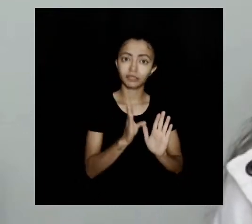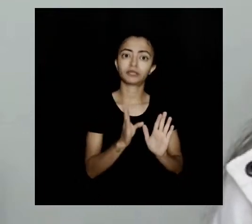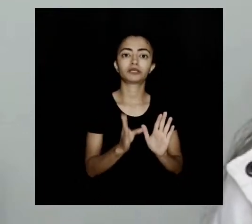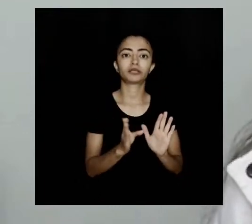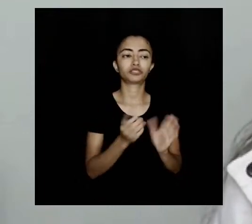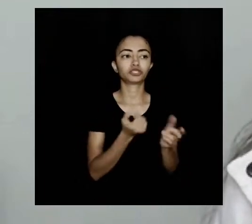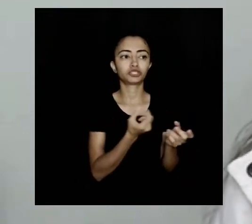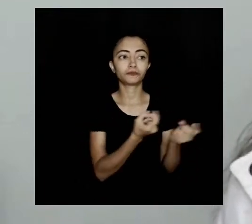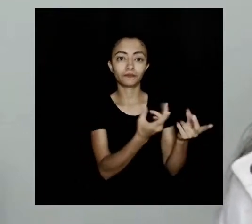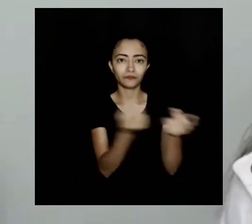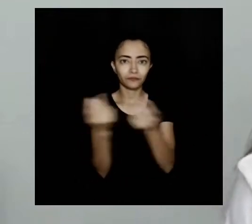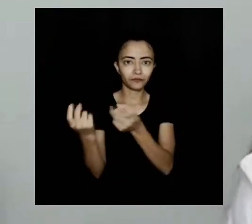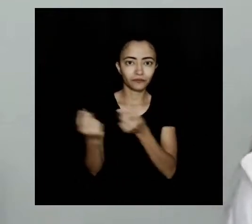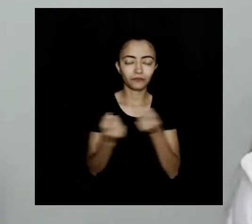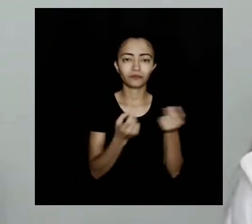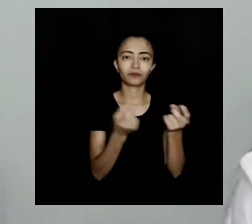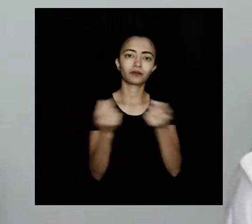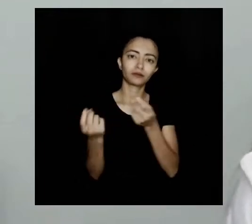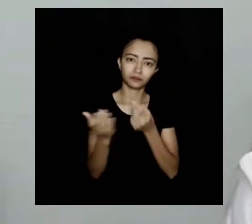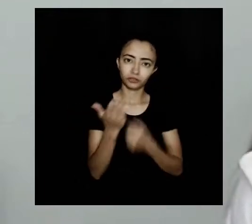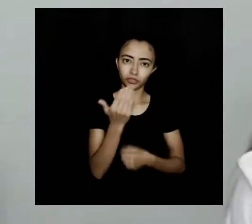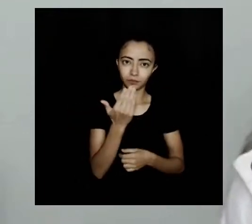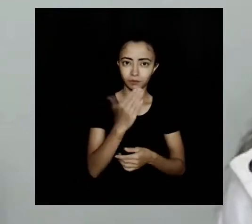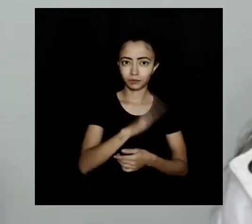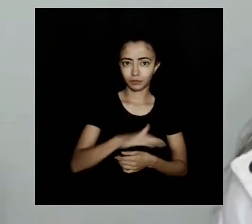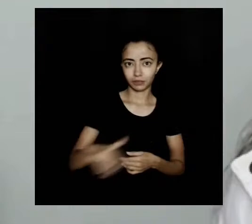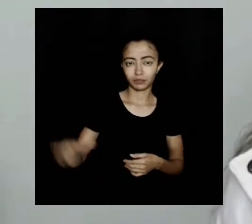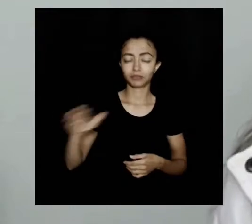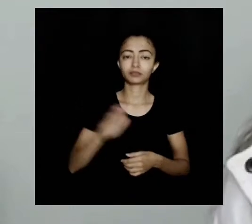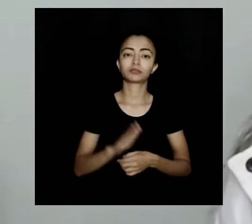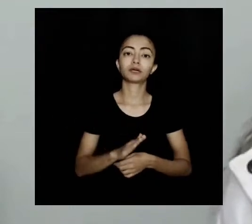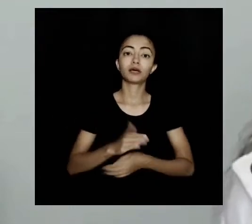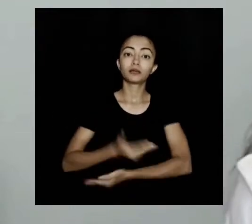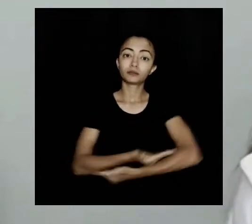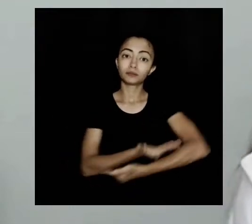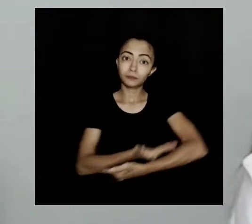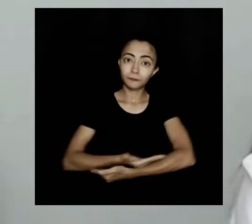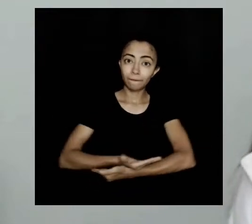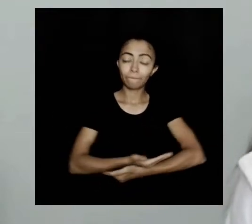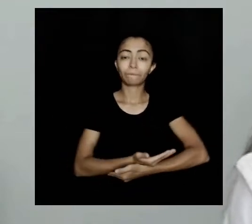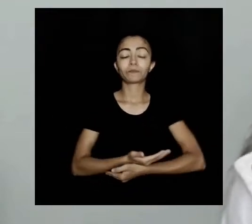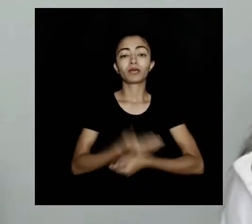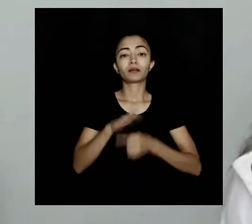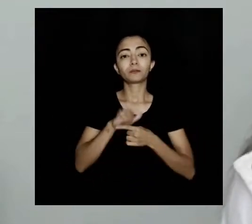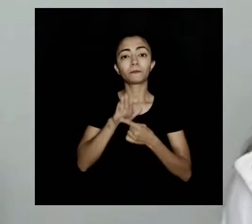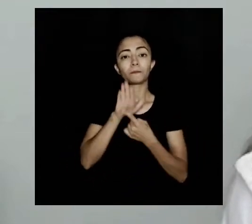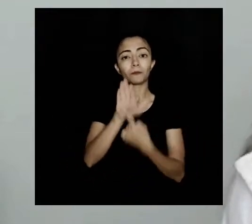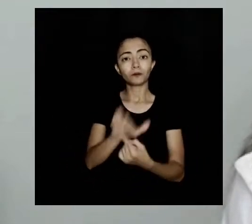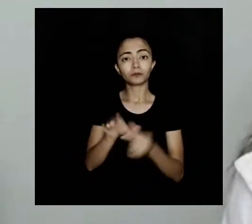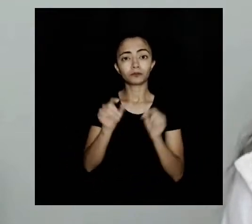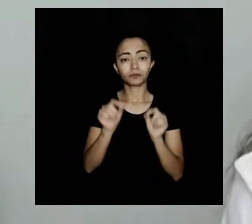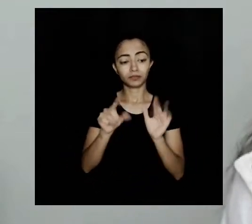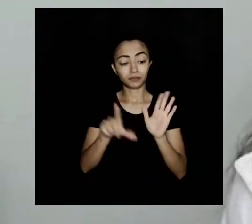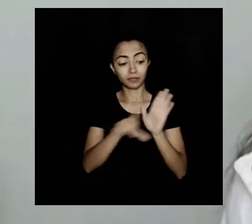BICAL, which is the Brazilian norm for those who are breastfeeding.